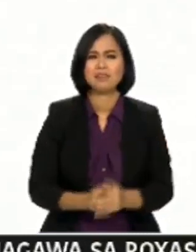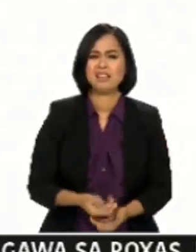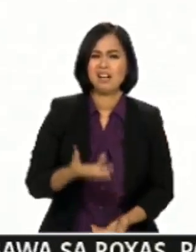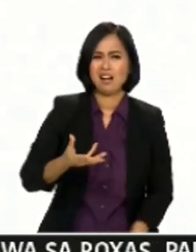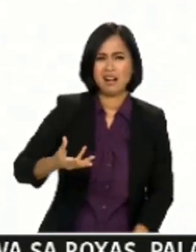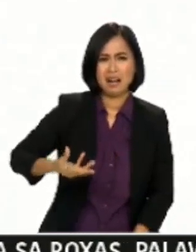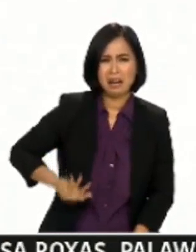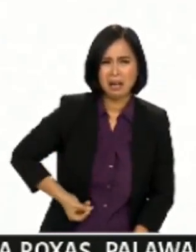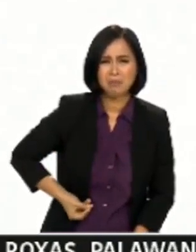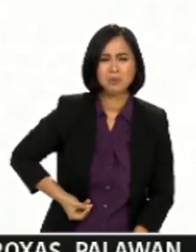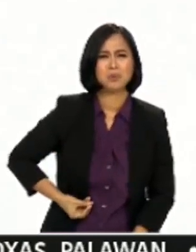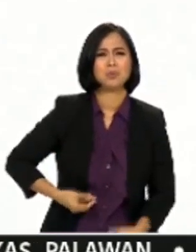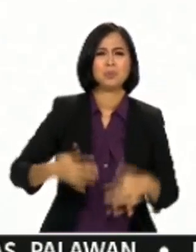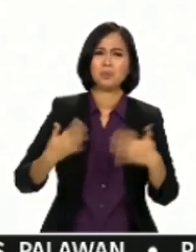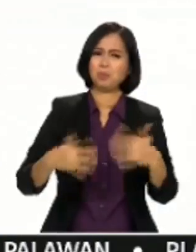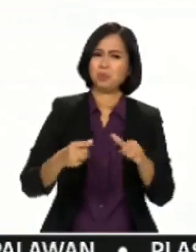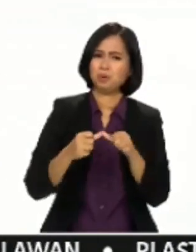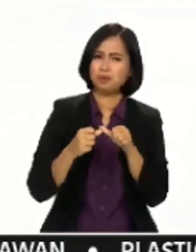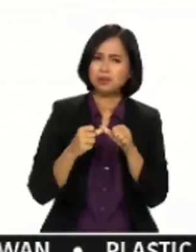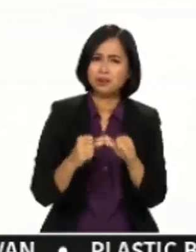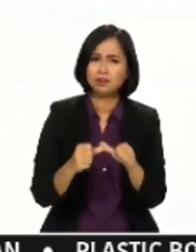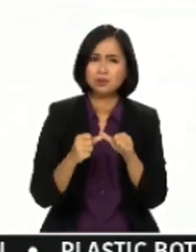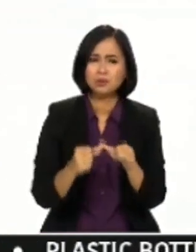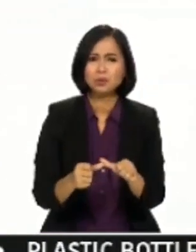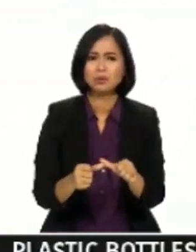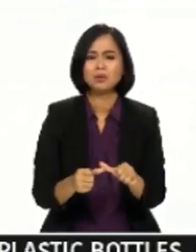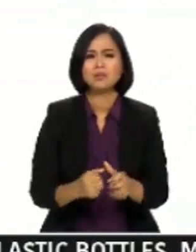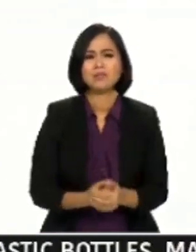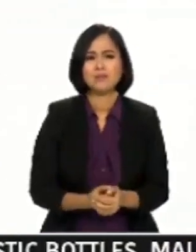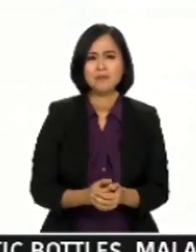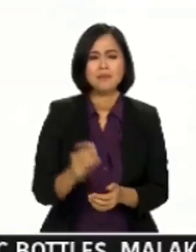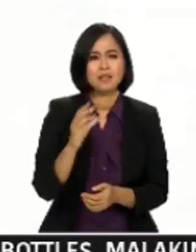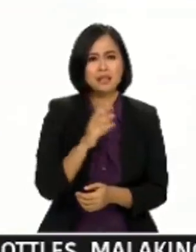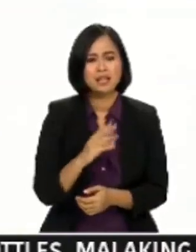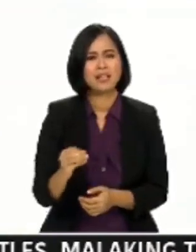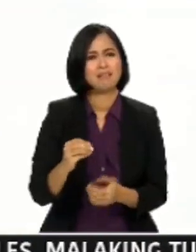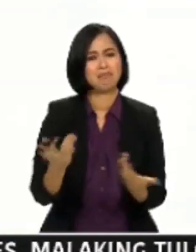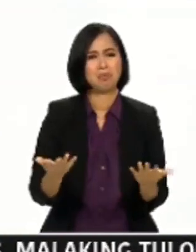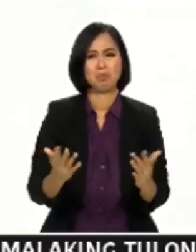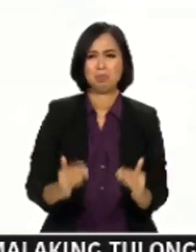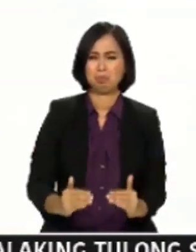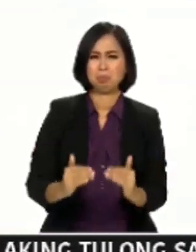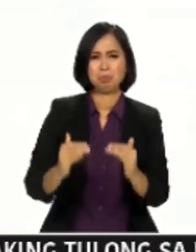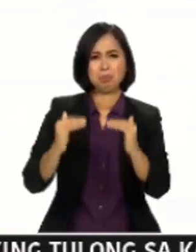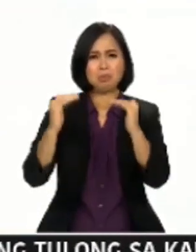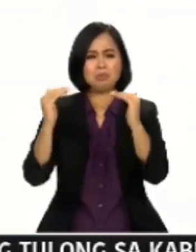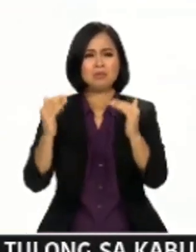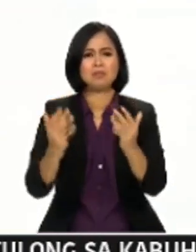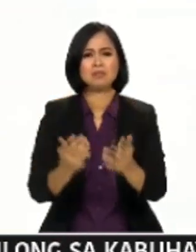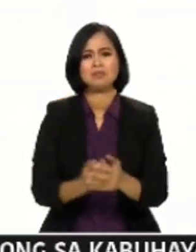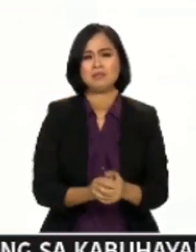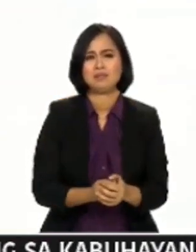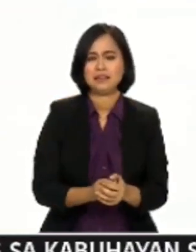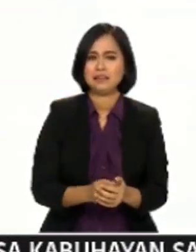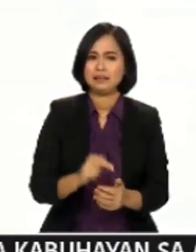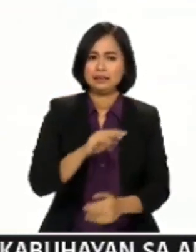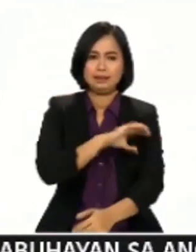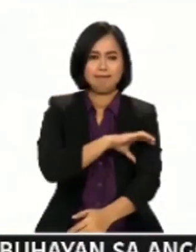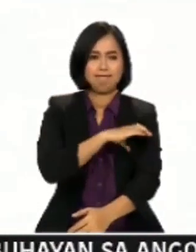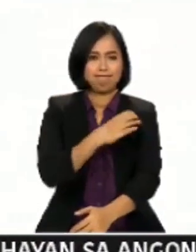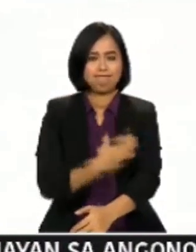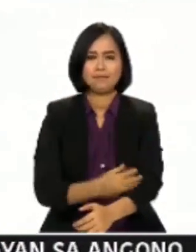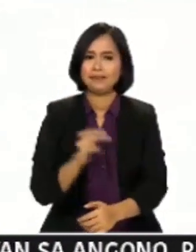Corruption continues and emasculate the courage we need to